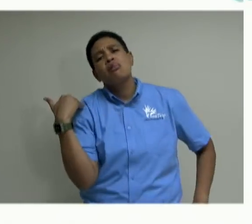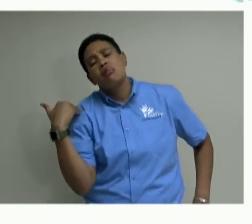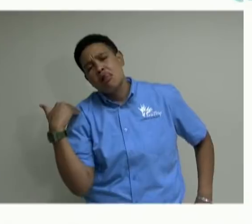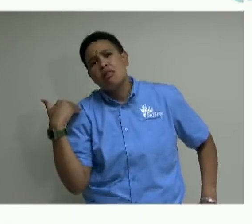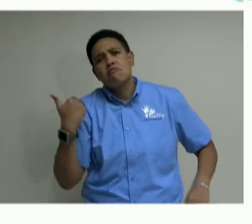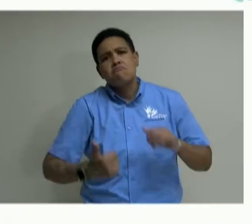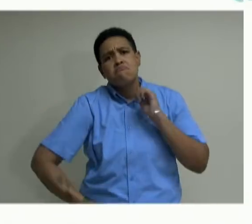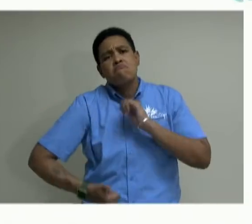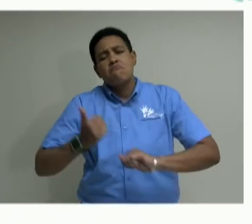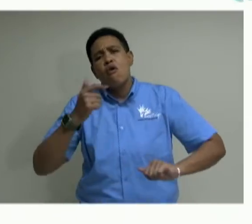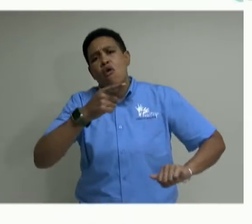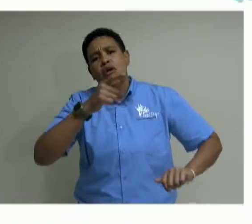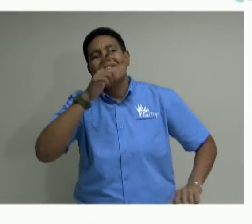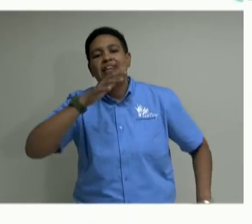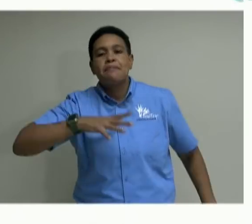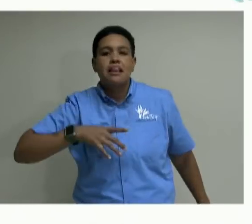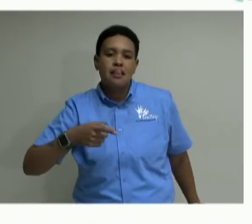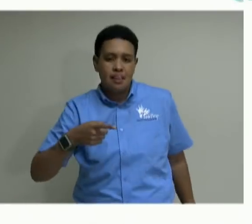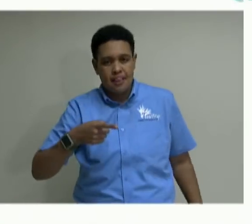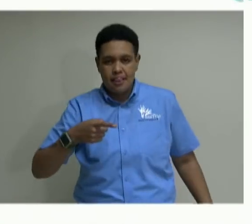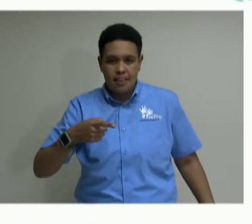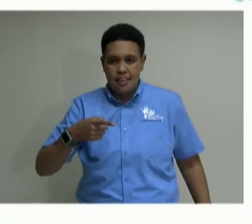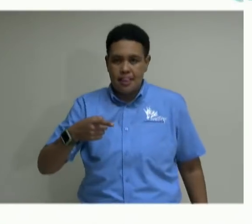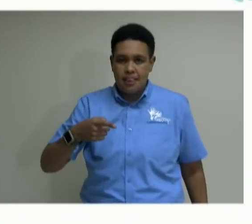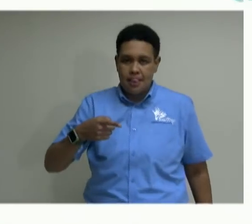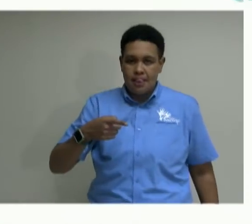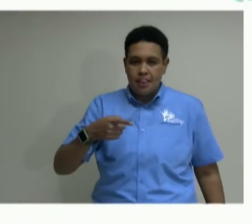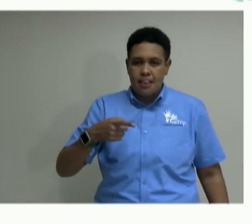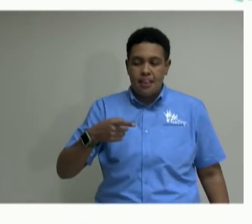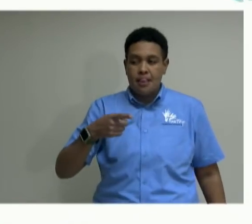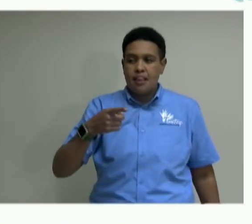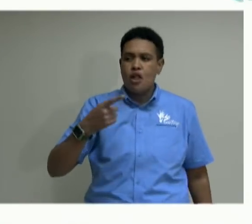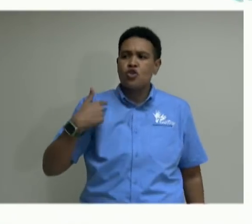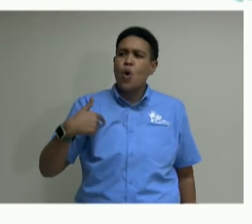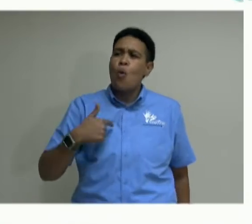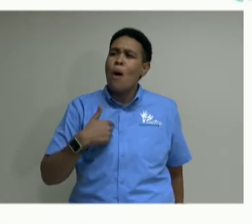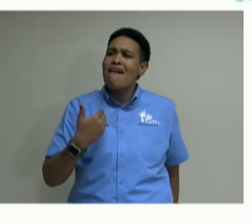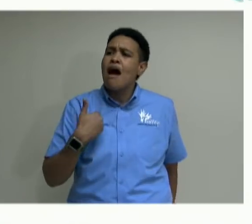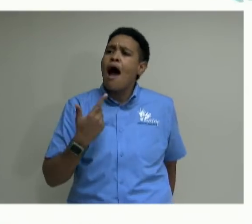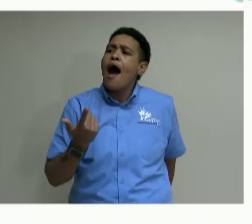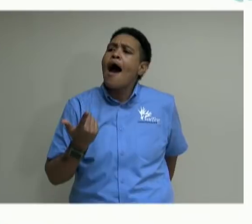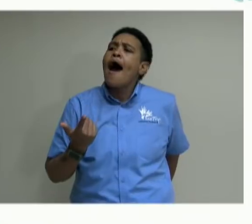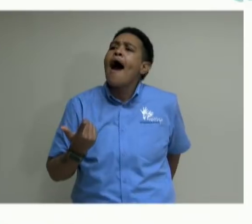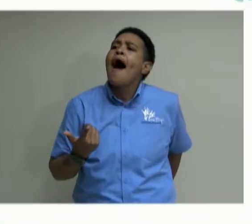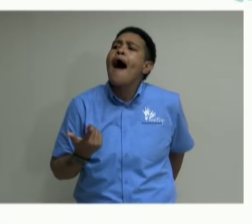cases are with females. So we would have had